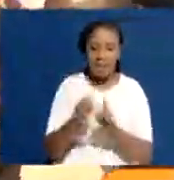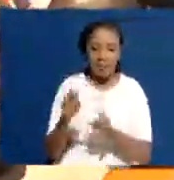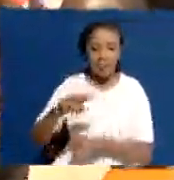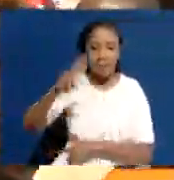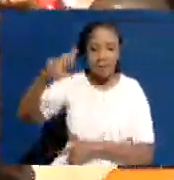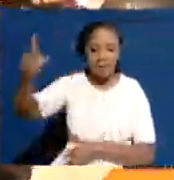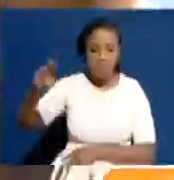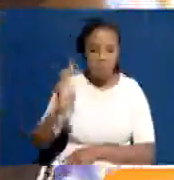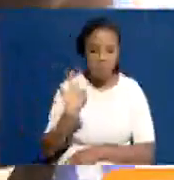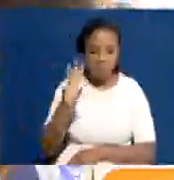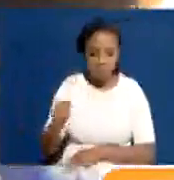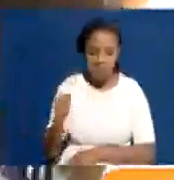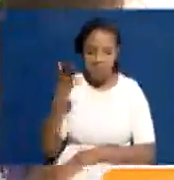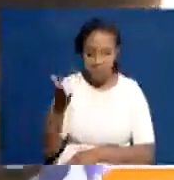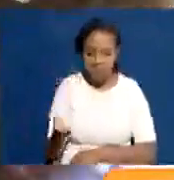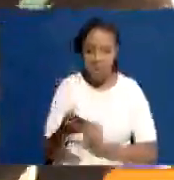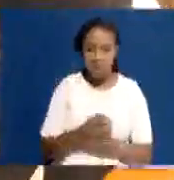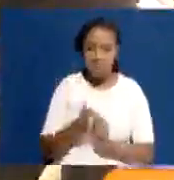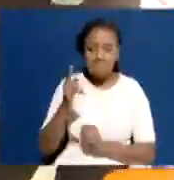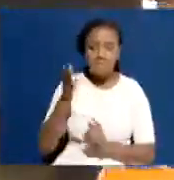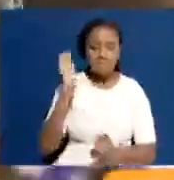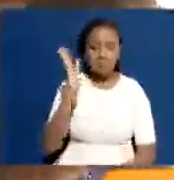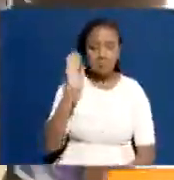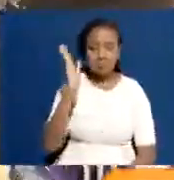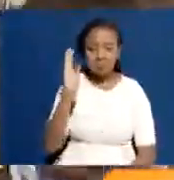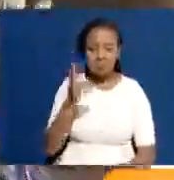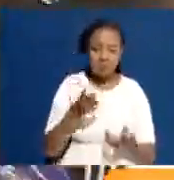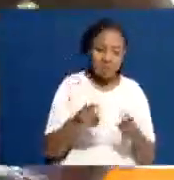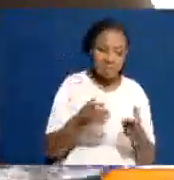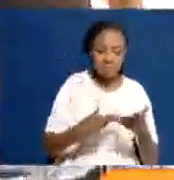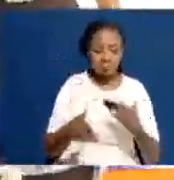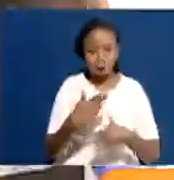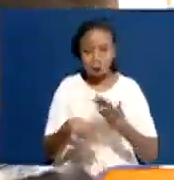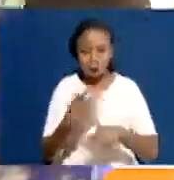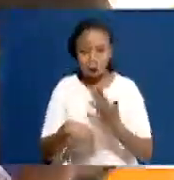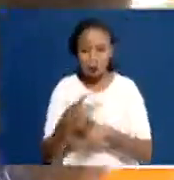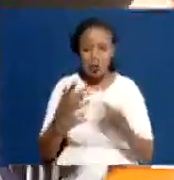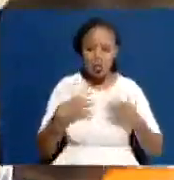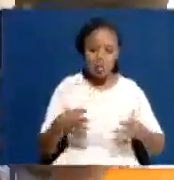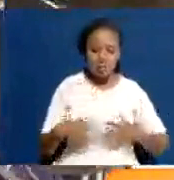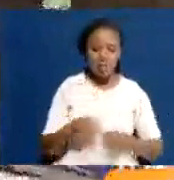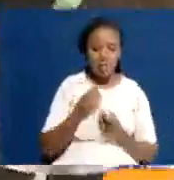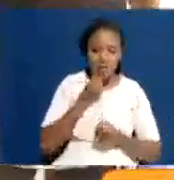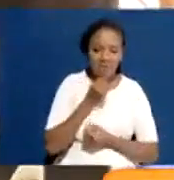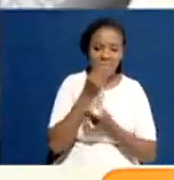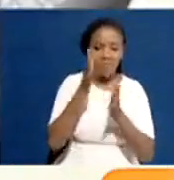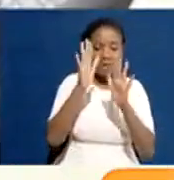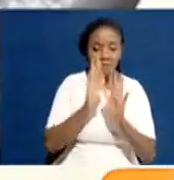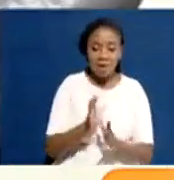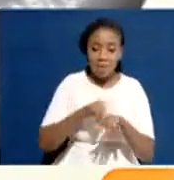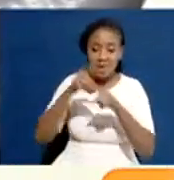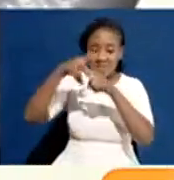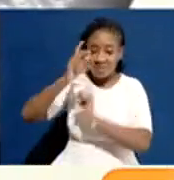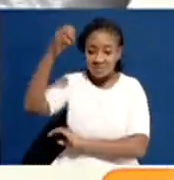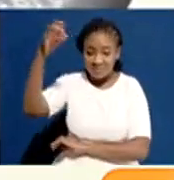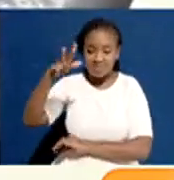Ramogi FM. Ramogi FM presenters use the platform to meet their fans and drive the message on safety in power installation.